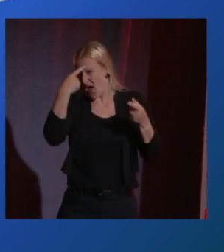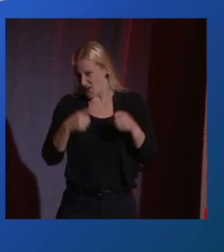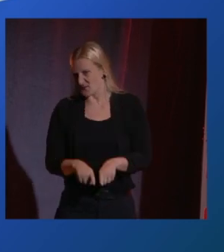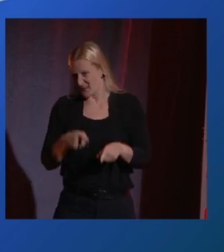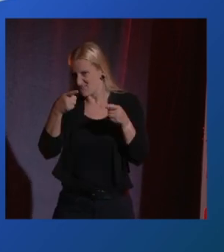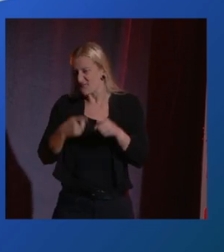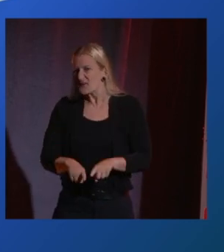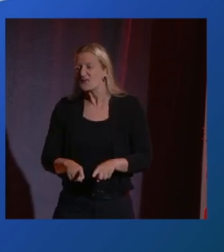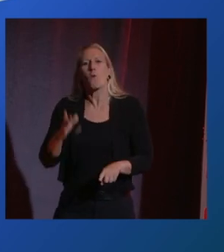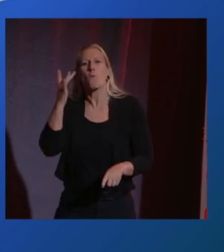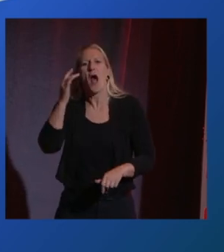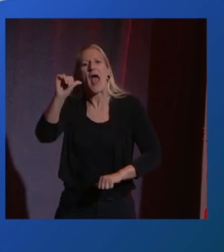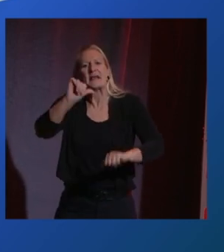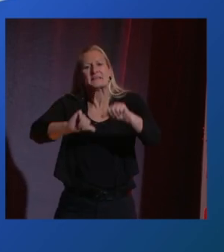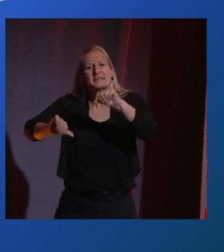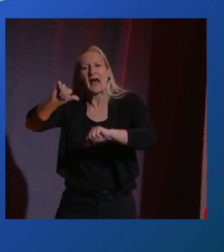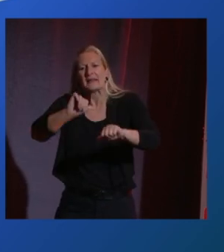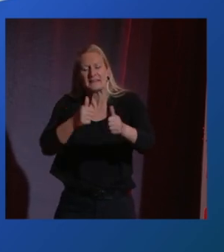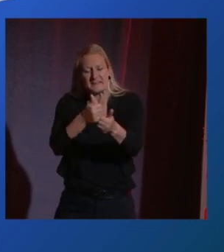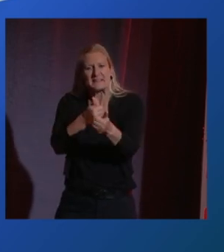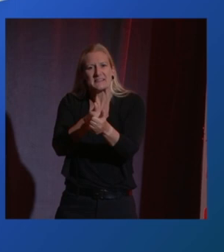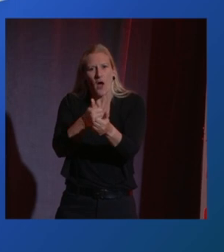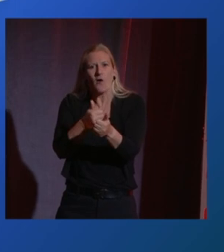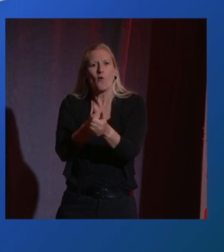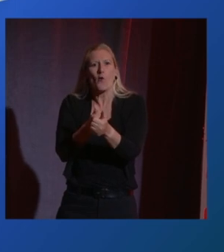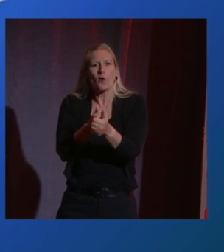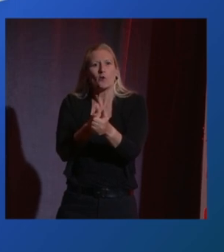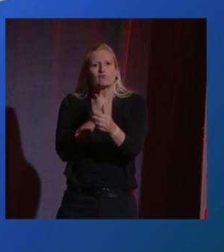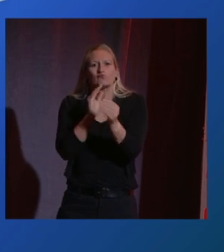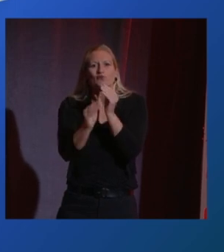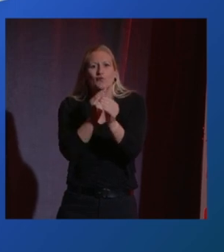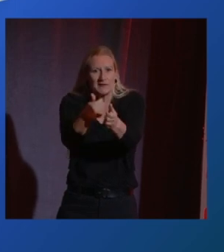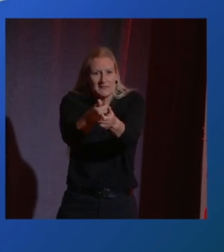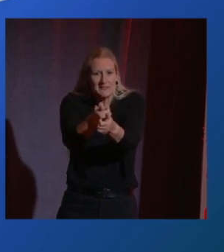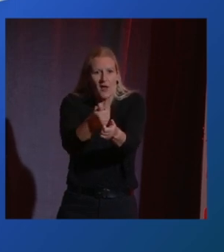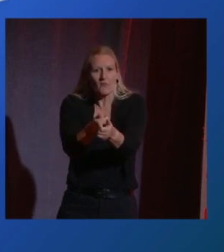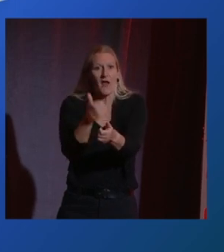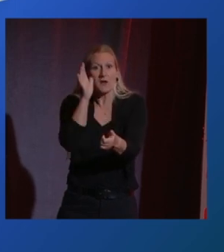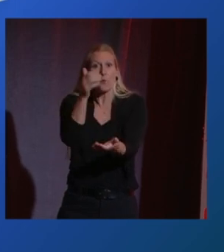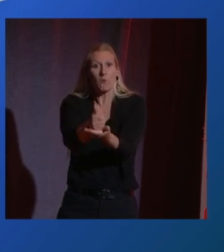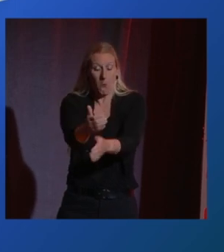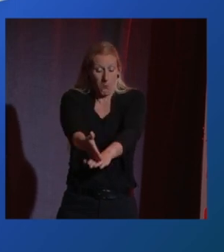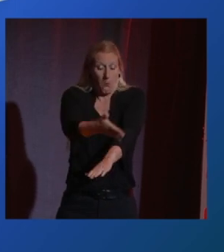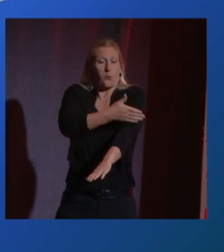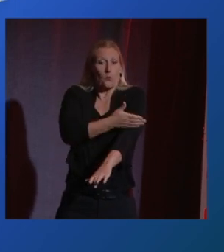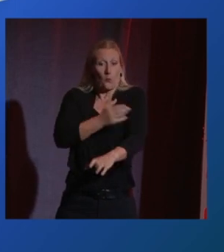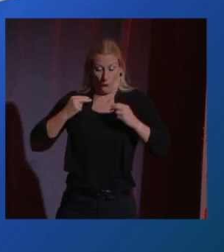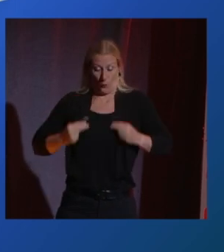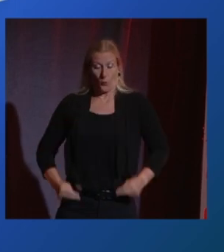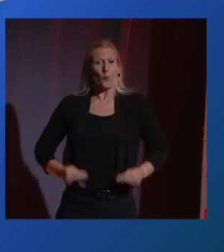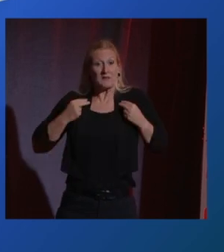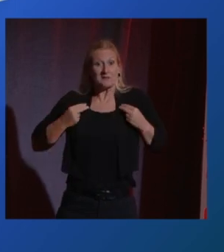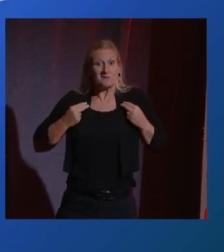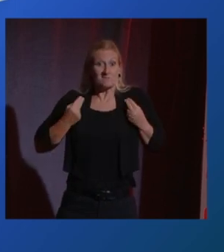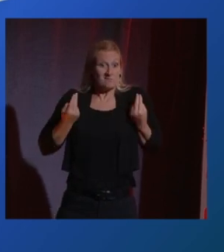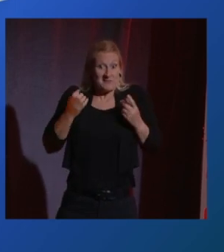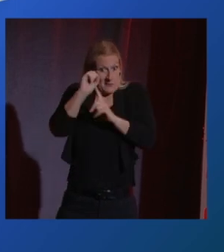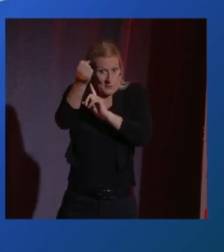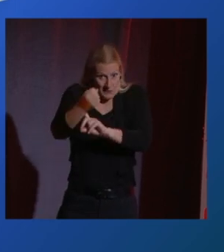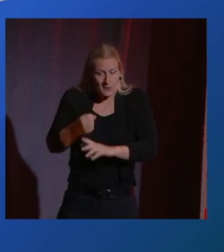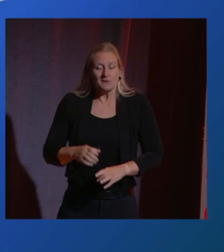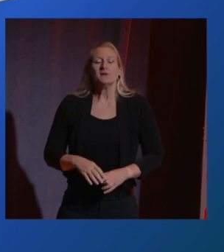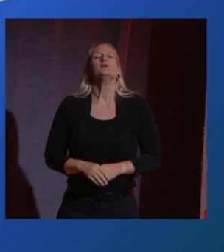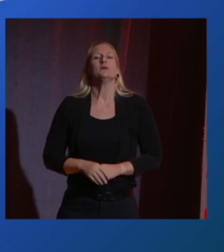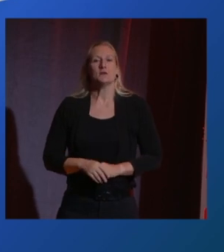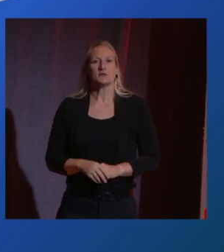is self-correcting and helps improve The Human Condition and as Jack was talking before I thought about when did you first encounter technology I remember